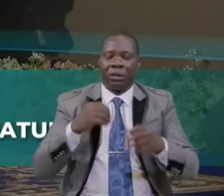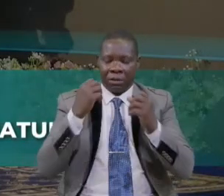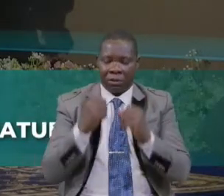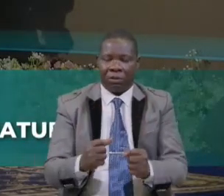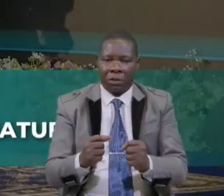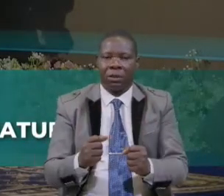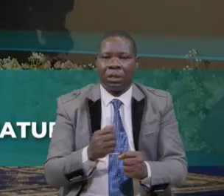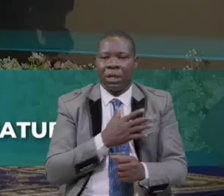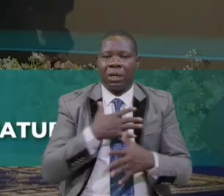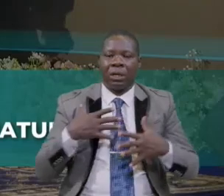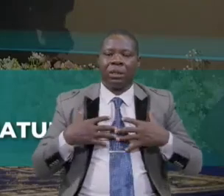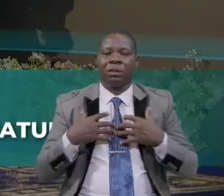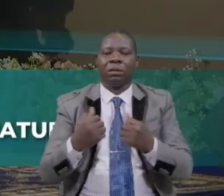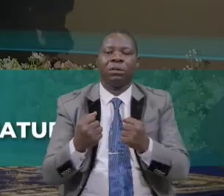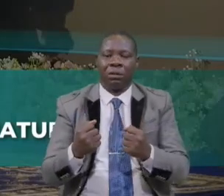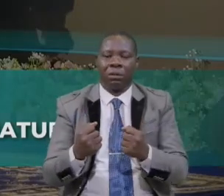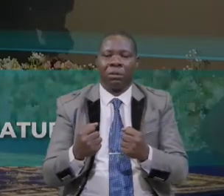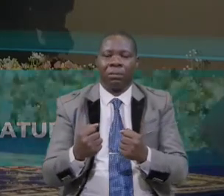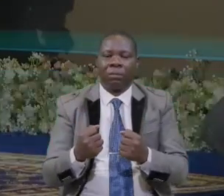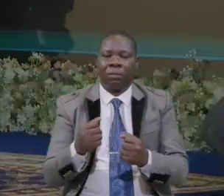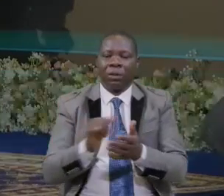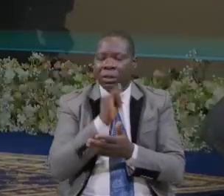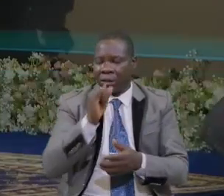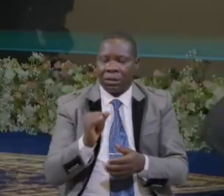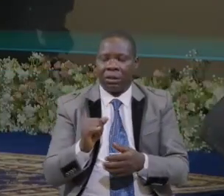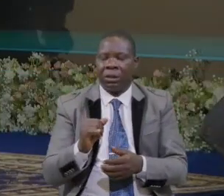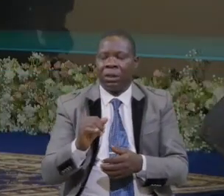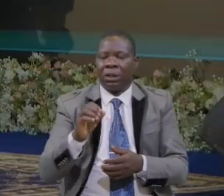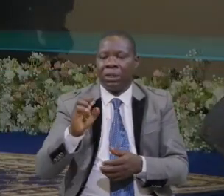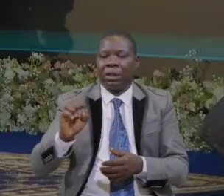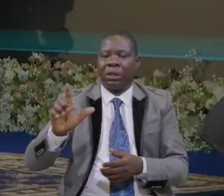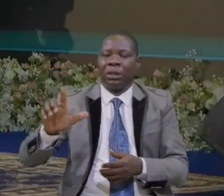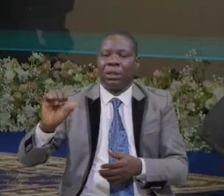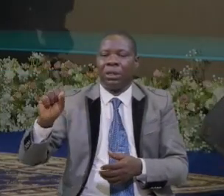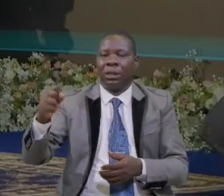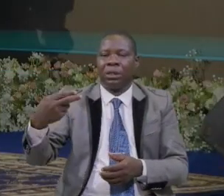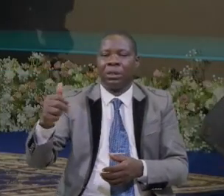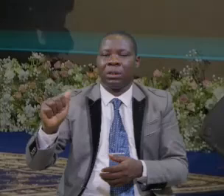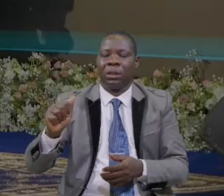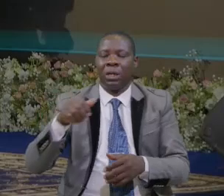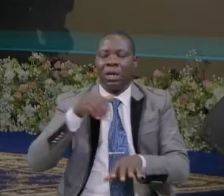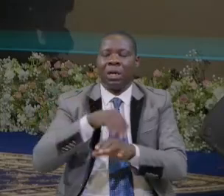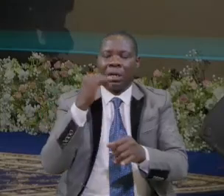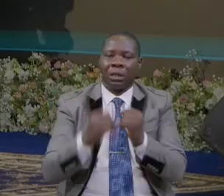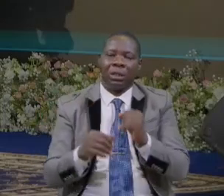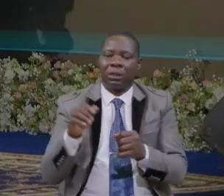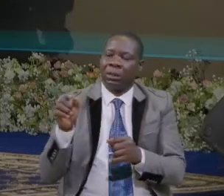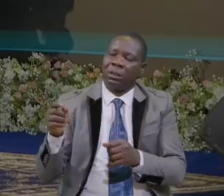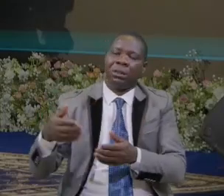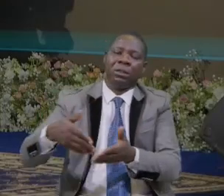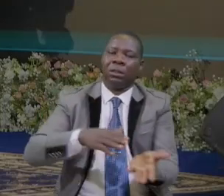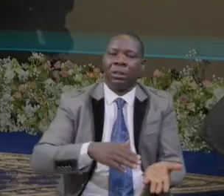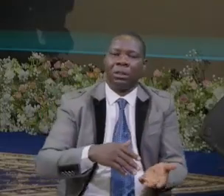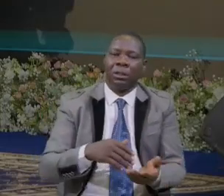That's Elisha. Eventually, Elisha died. And he buried him. It was in an open grave. And as